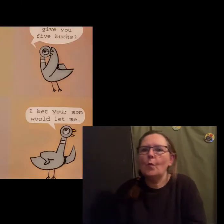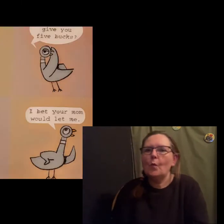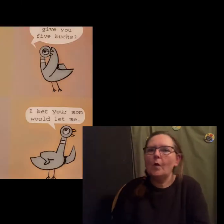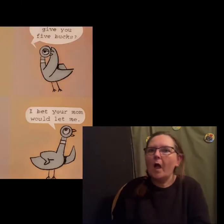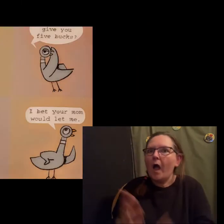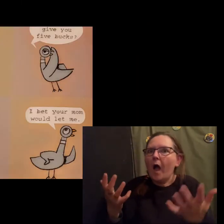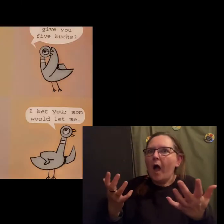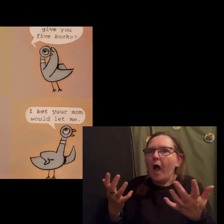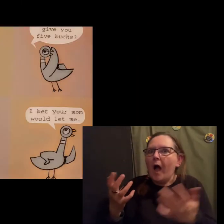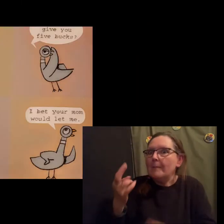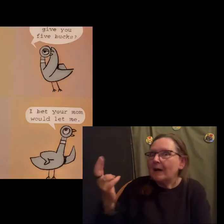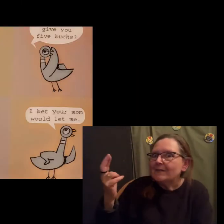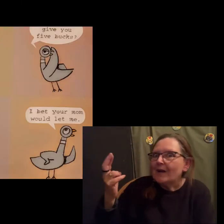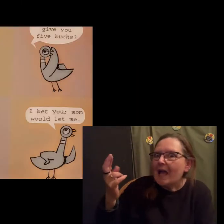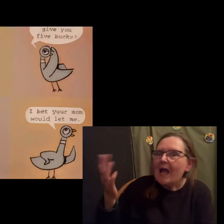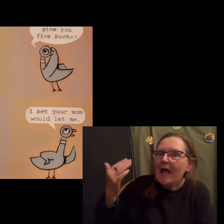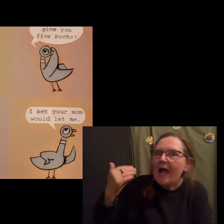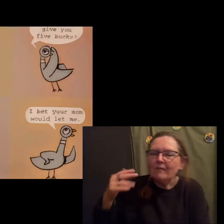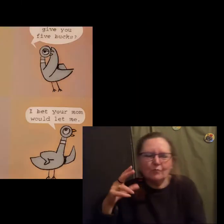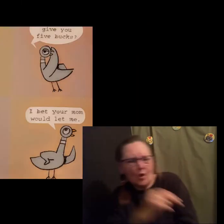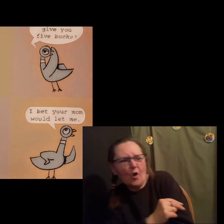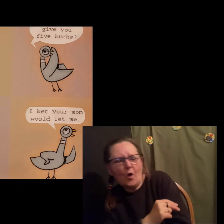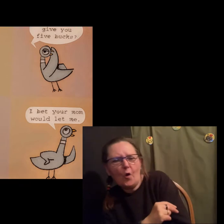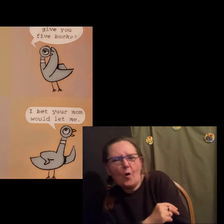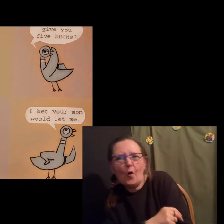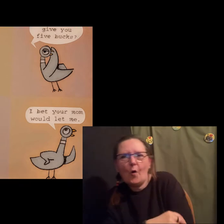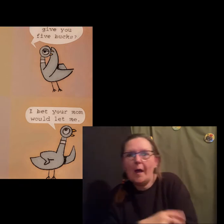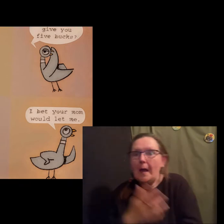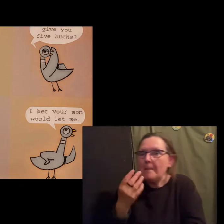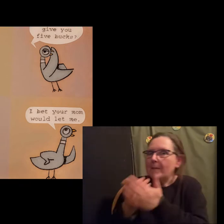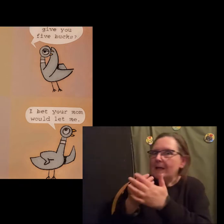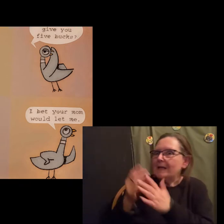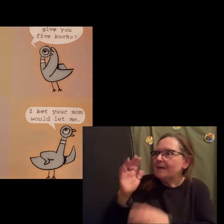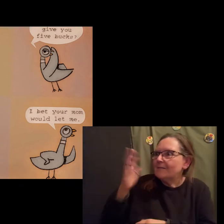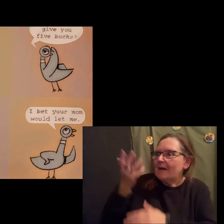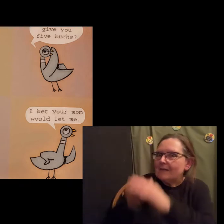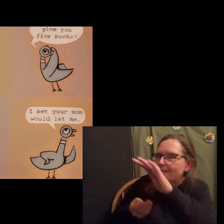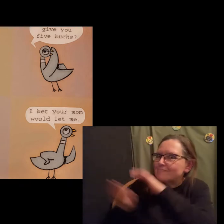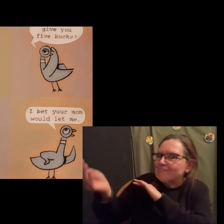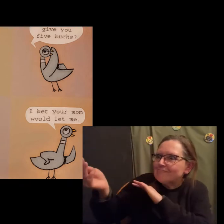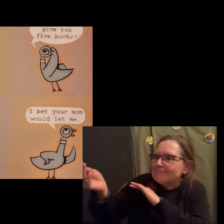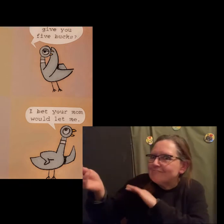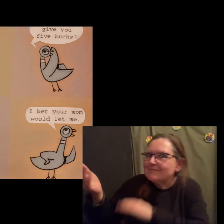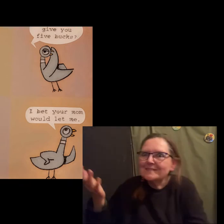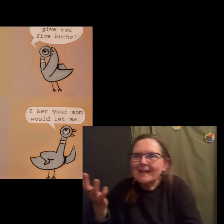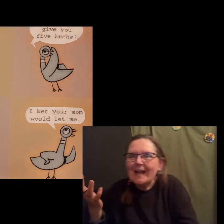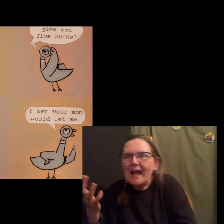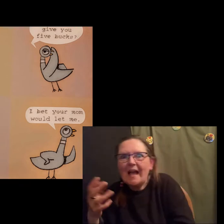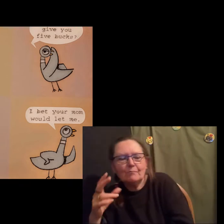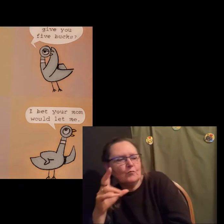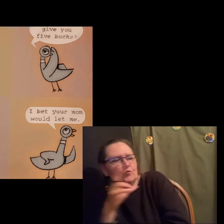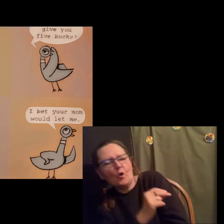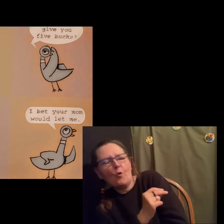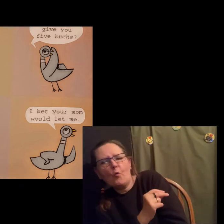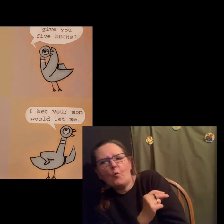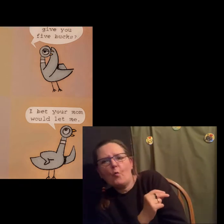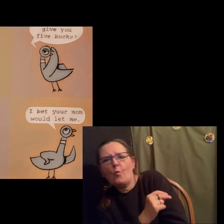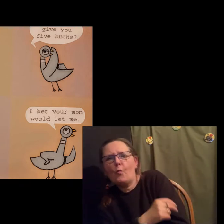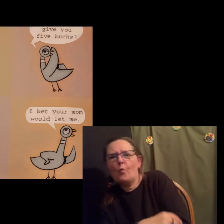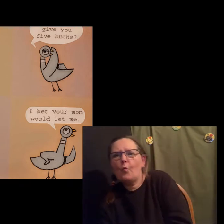I'll be your best friend. No. How about I give you $5?